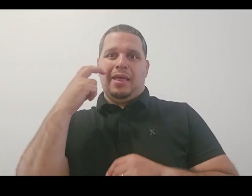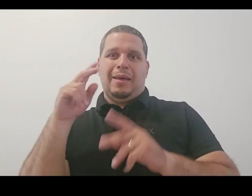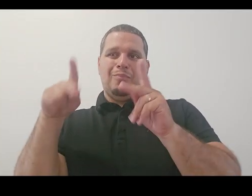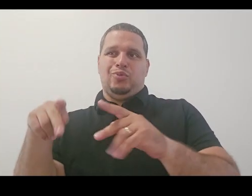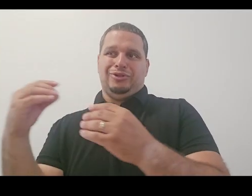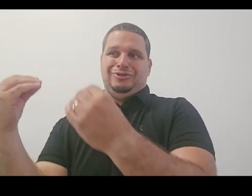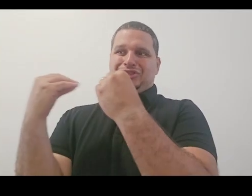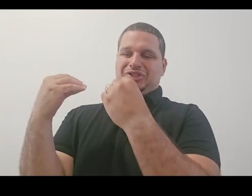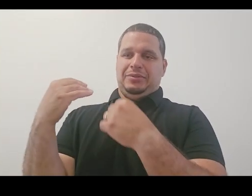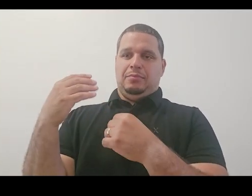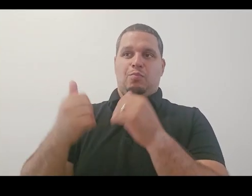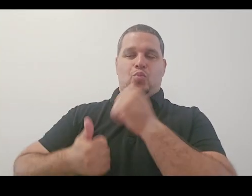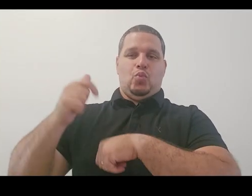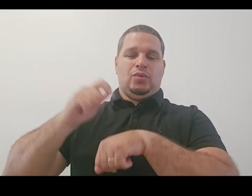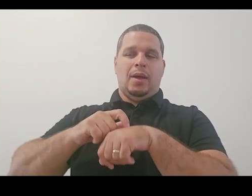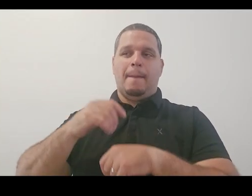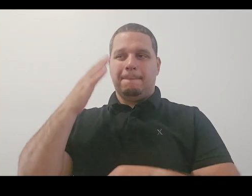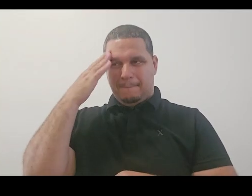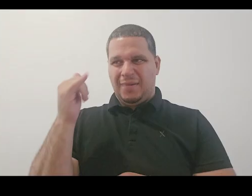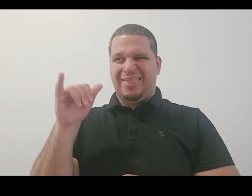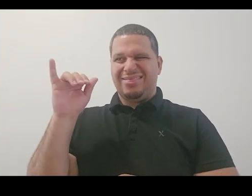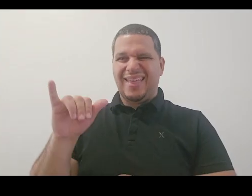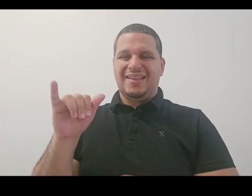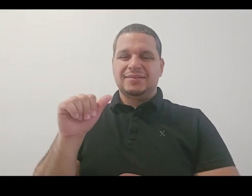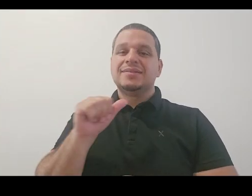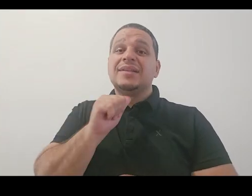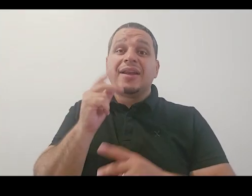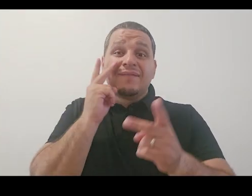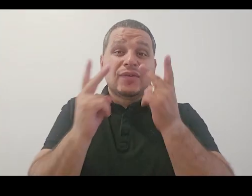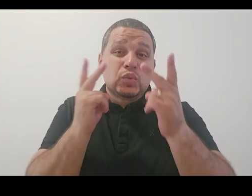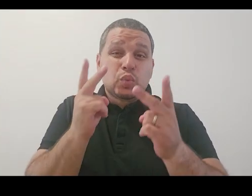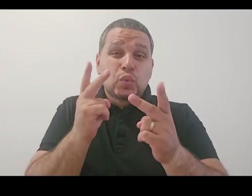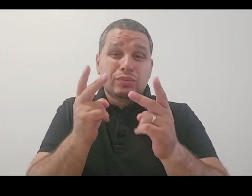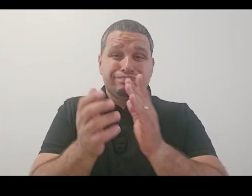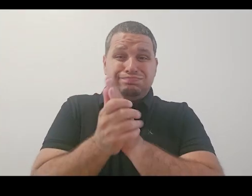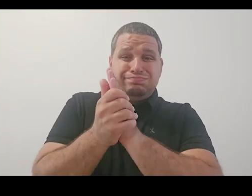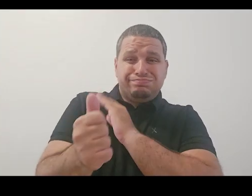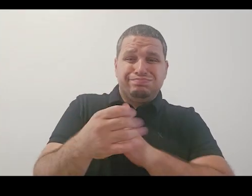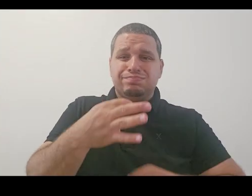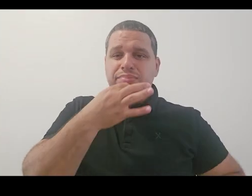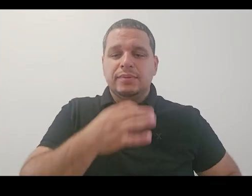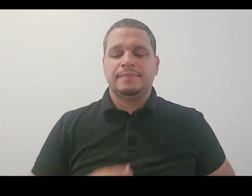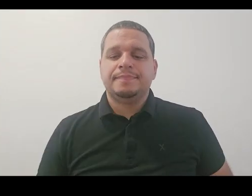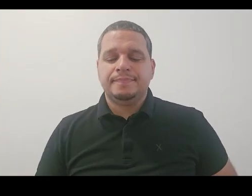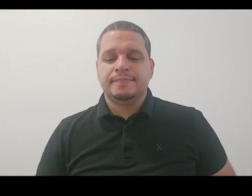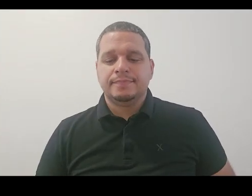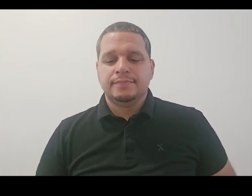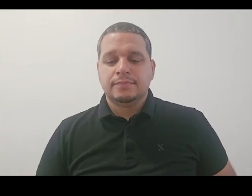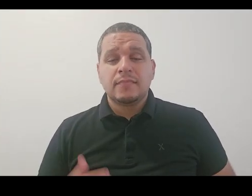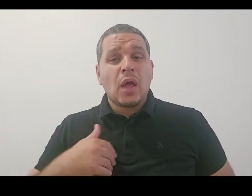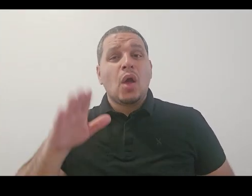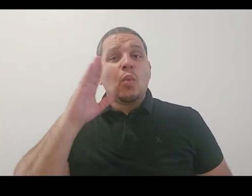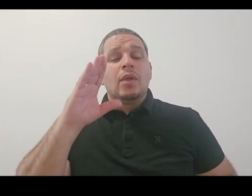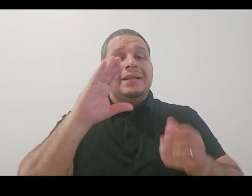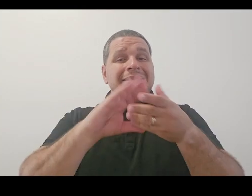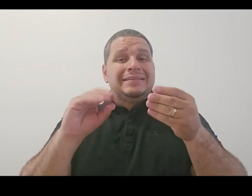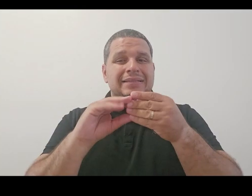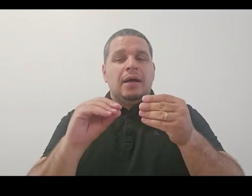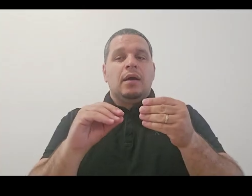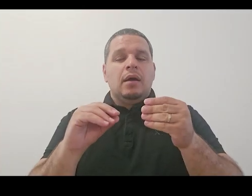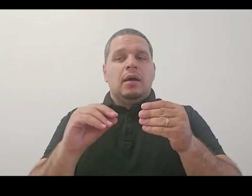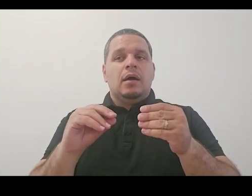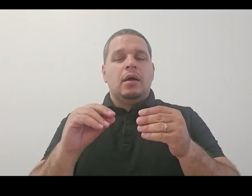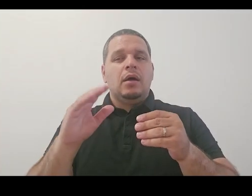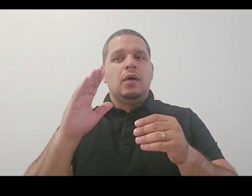to show me most of the time because that's where the non-visual expertise is. Um, what I'll say has come to